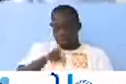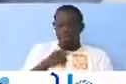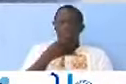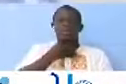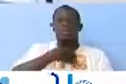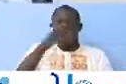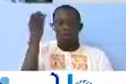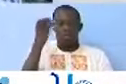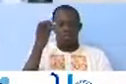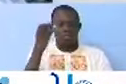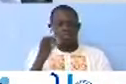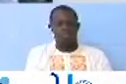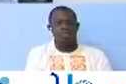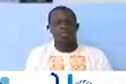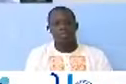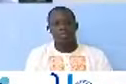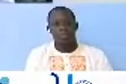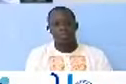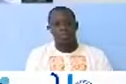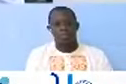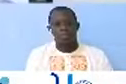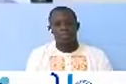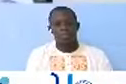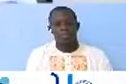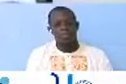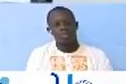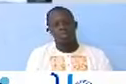person screams. Uroni kai fukonyame.